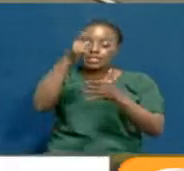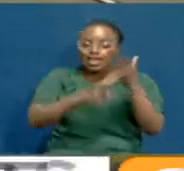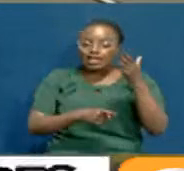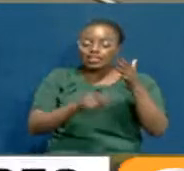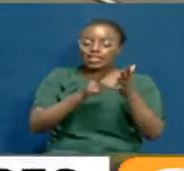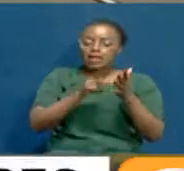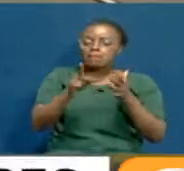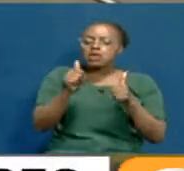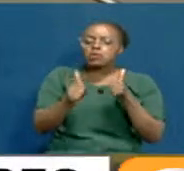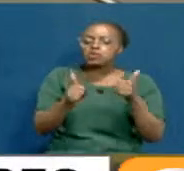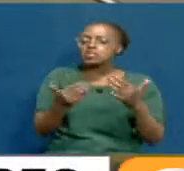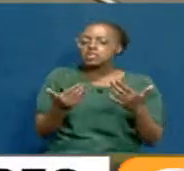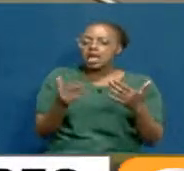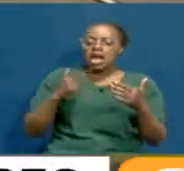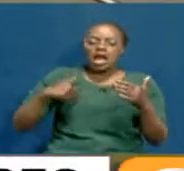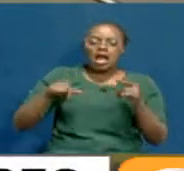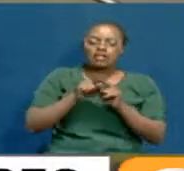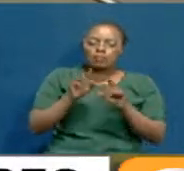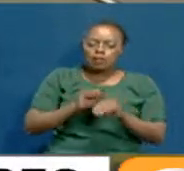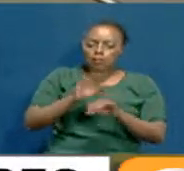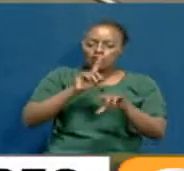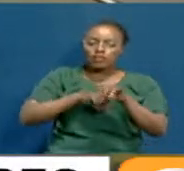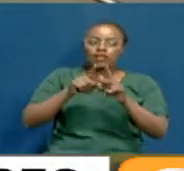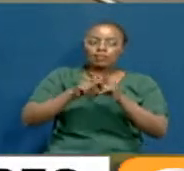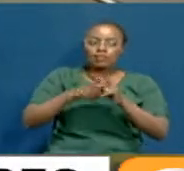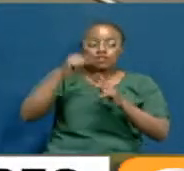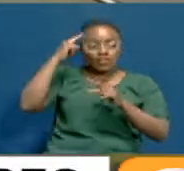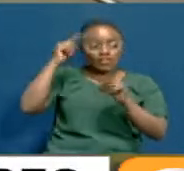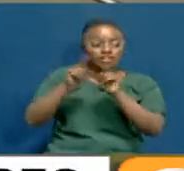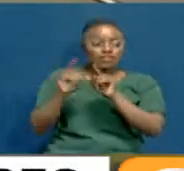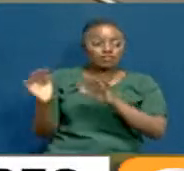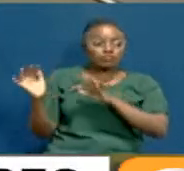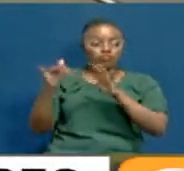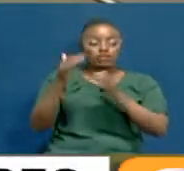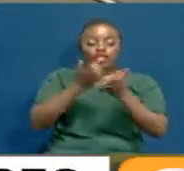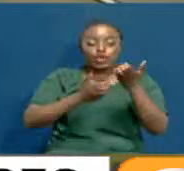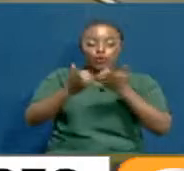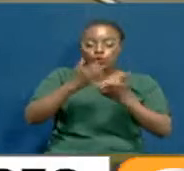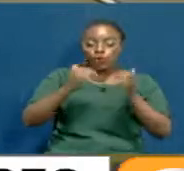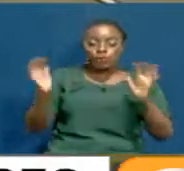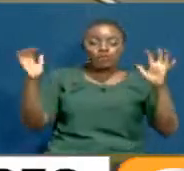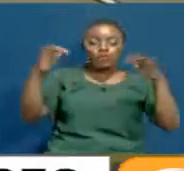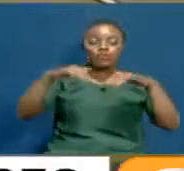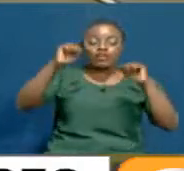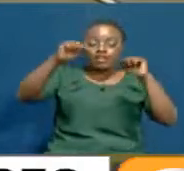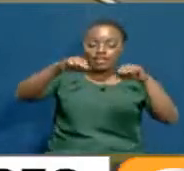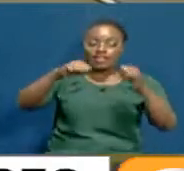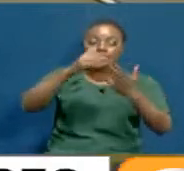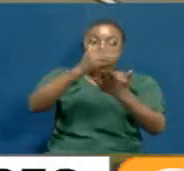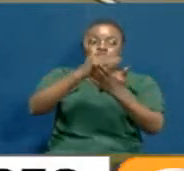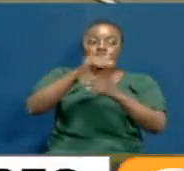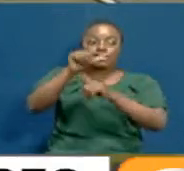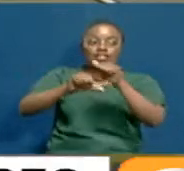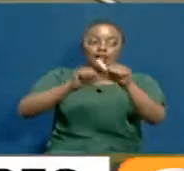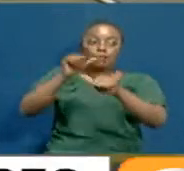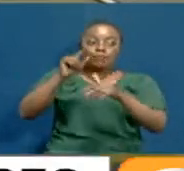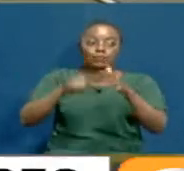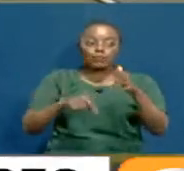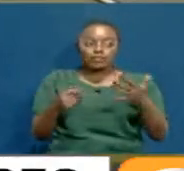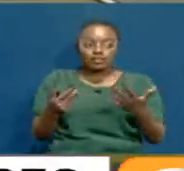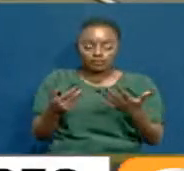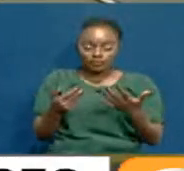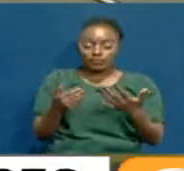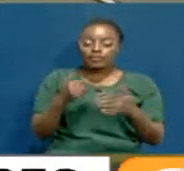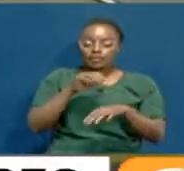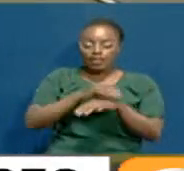are they paying. So we have been very clear from the beginning. And actually, if you attended our economic forums, yes, indeed, it is about